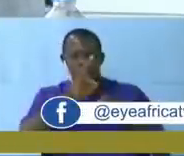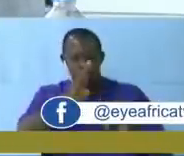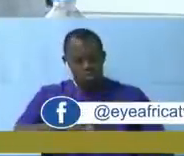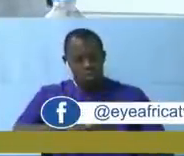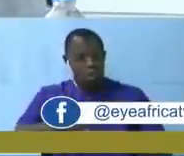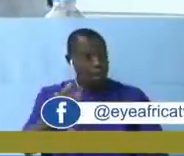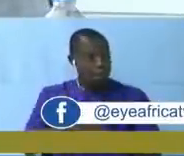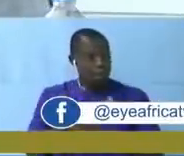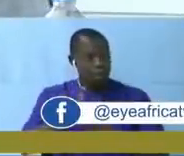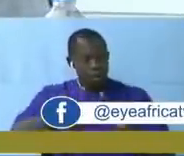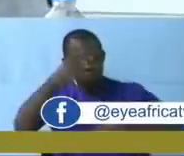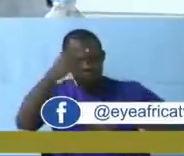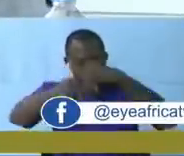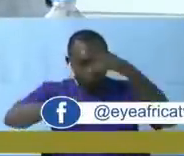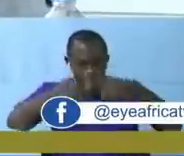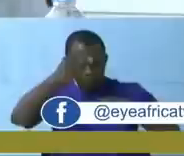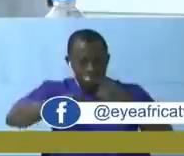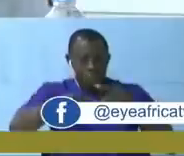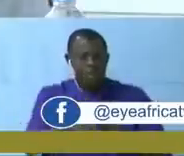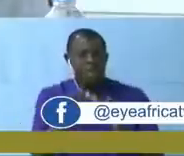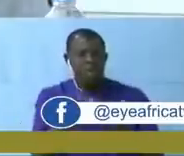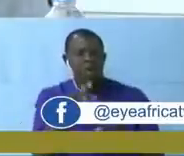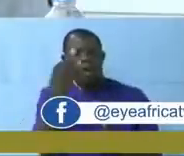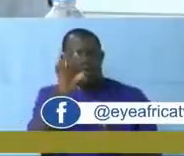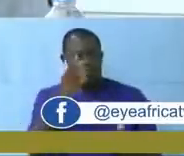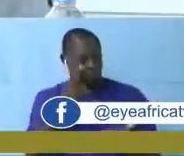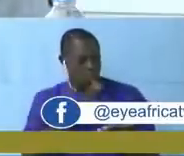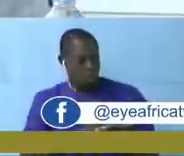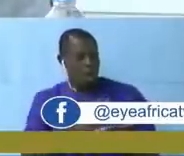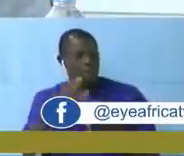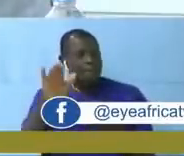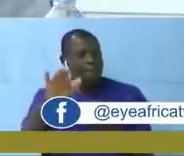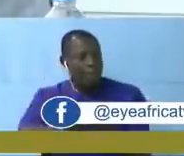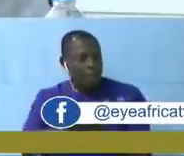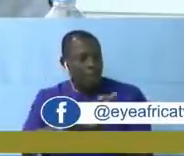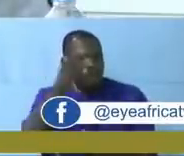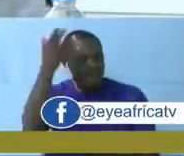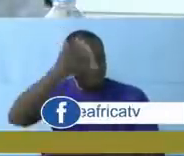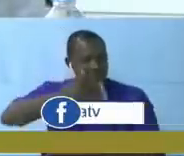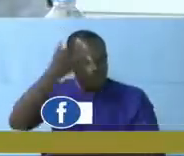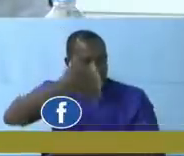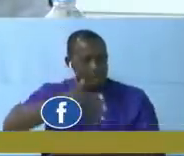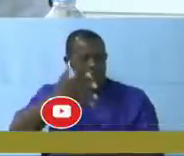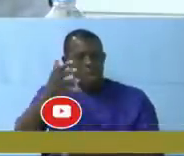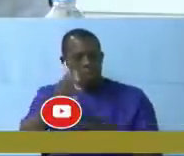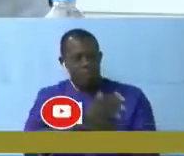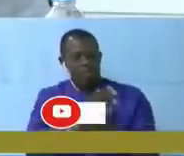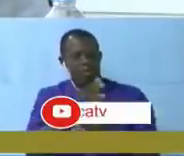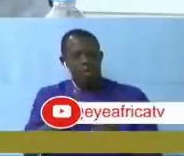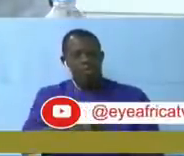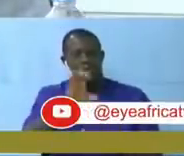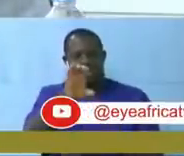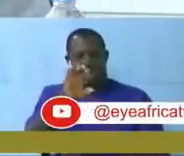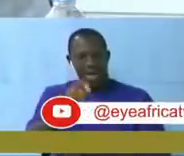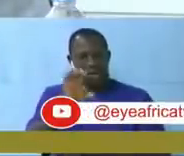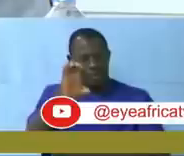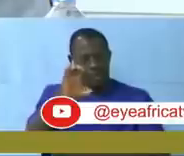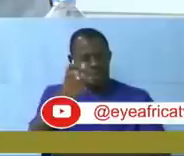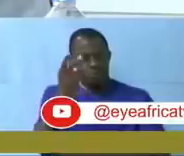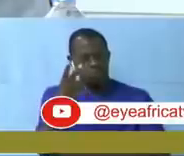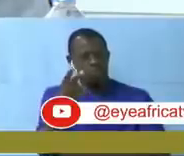12. Then if you turn on to page 15 of the report submitted by the Constitutional Report or Review